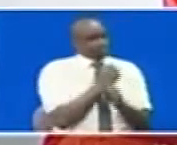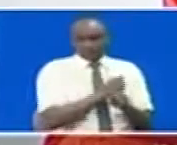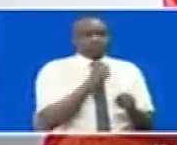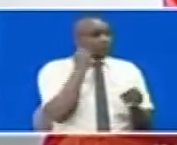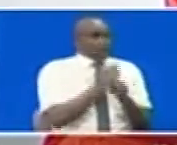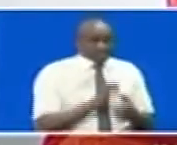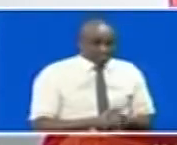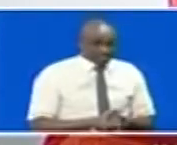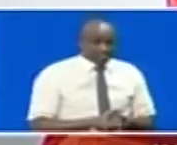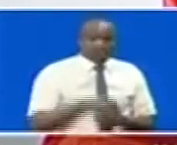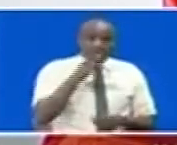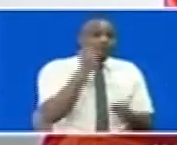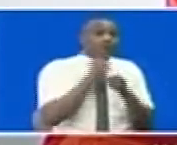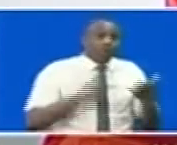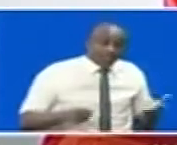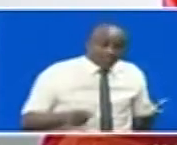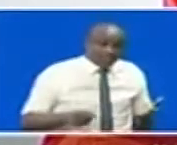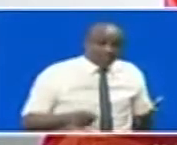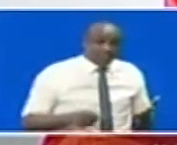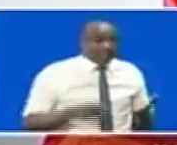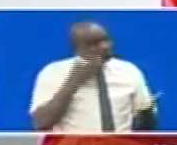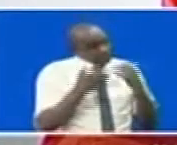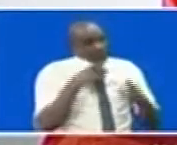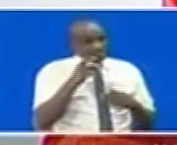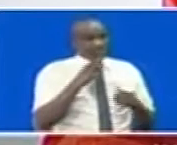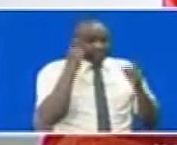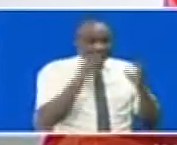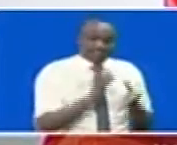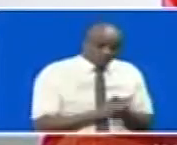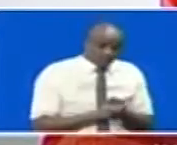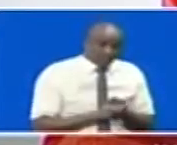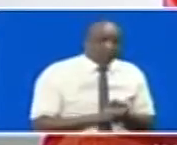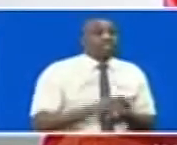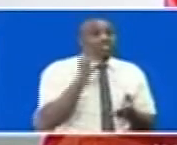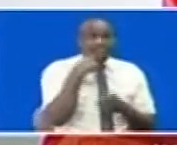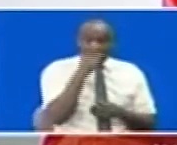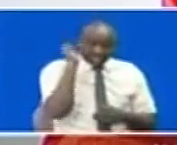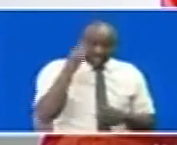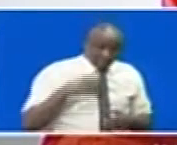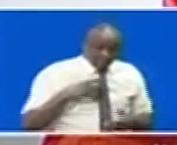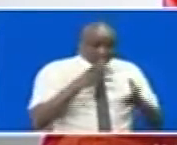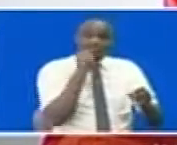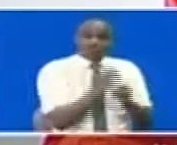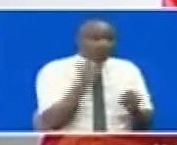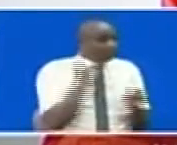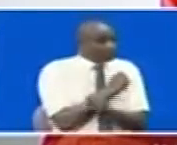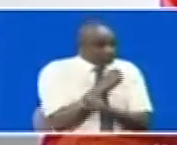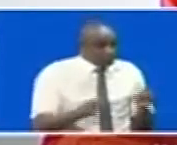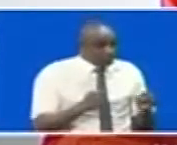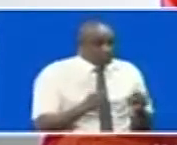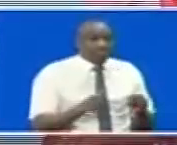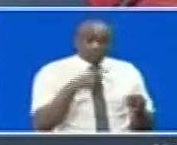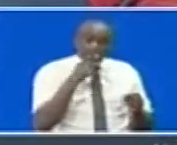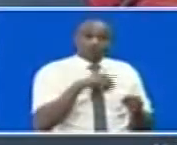job, do something about it. Either get the instruments or tell Kenyans, this job is not doable. I am going